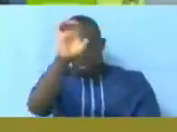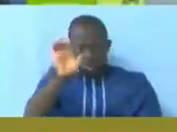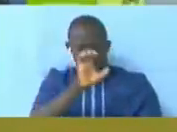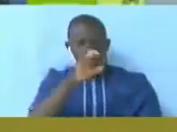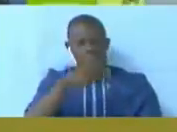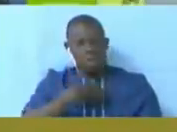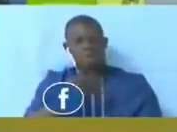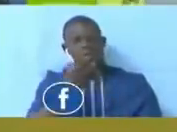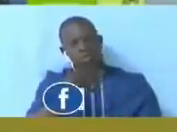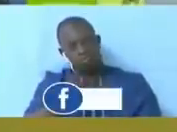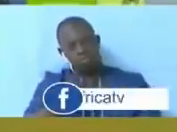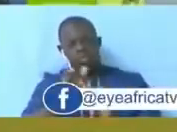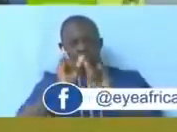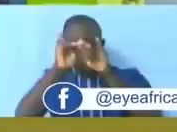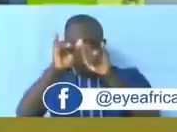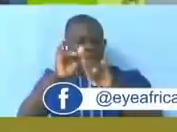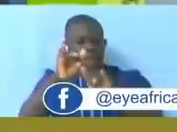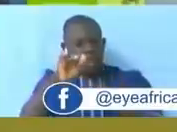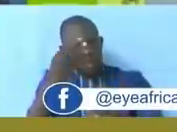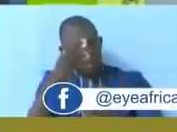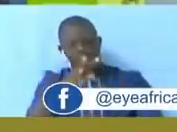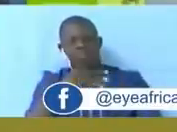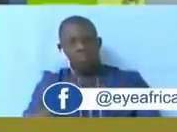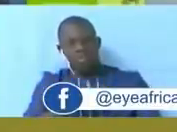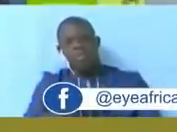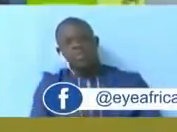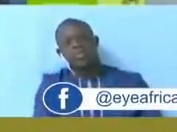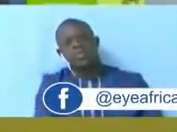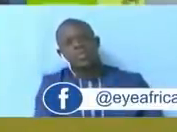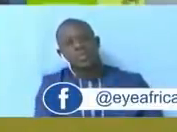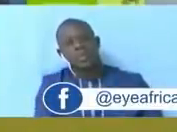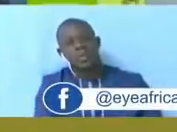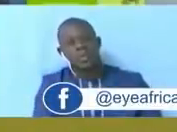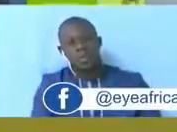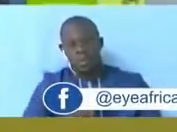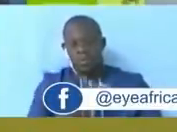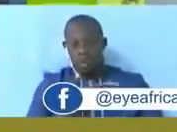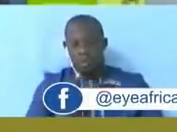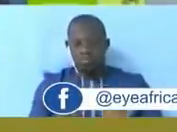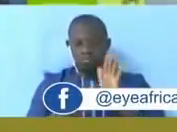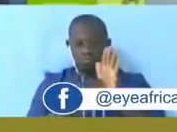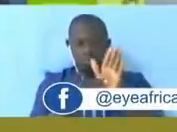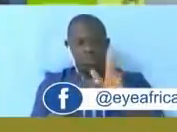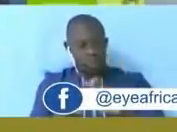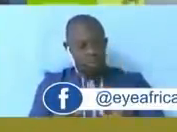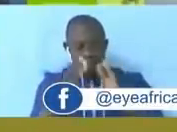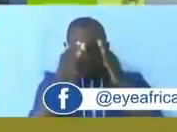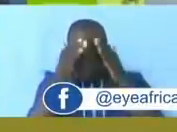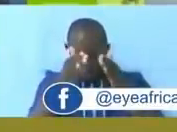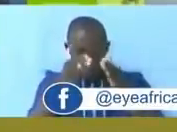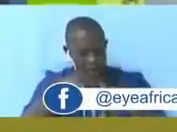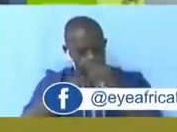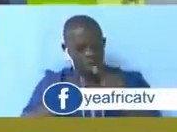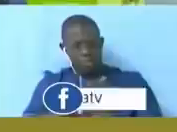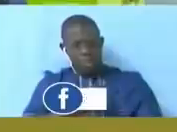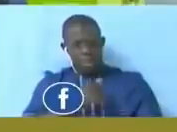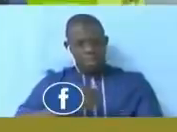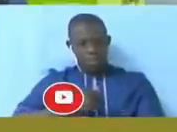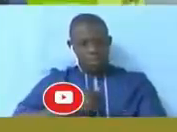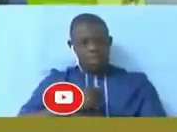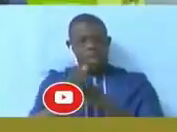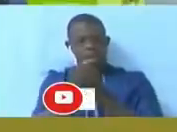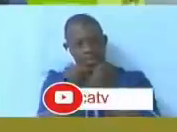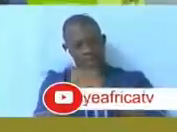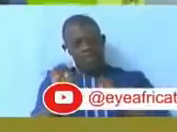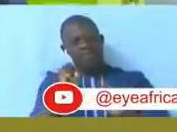bankuti menketa tubabu banko la hoteliji mafanguti. He expressed concern about my security. Ayala deunda itandi